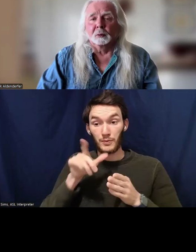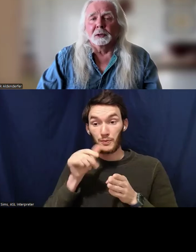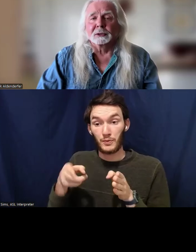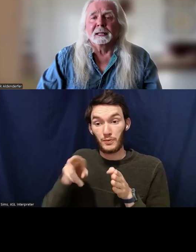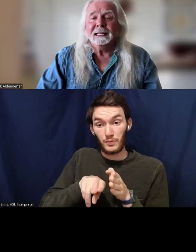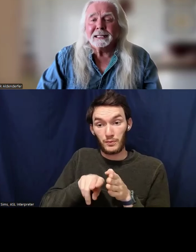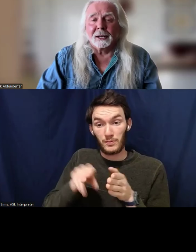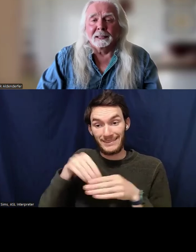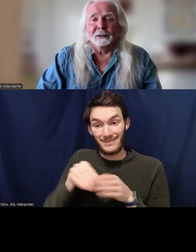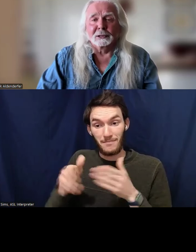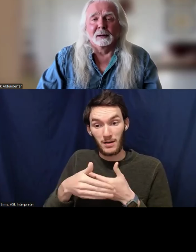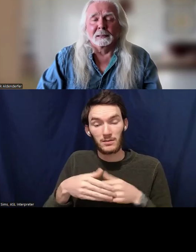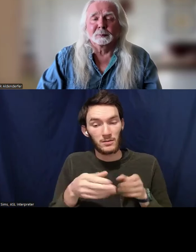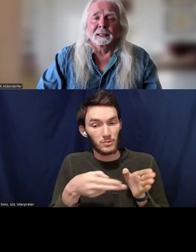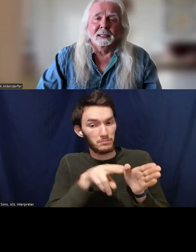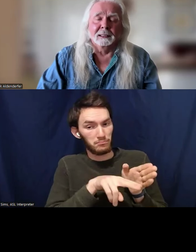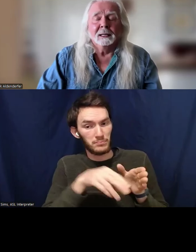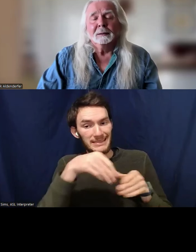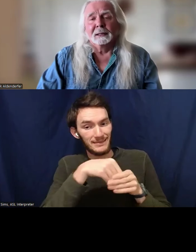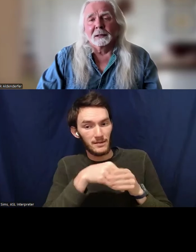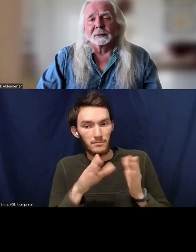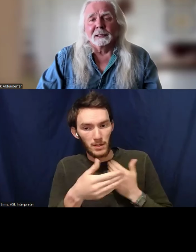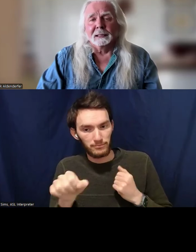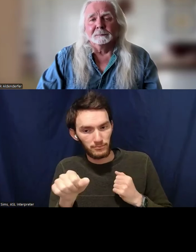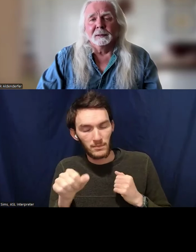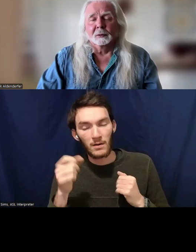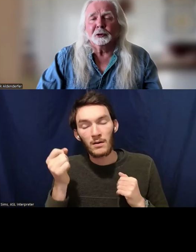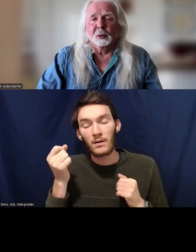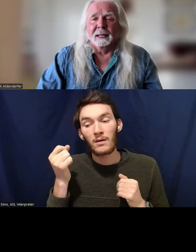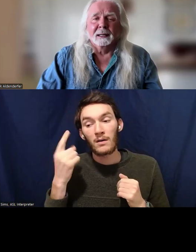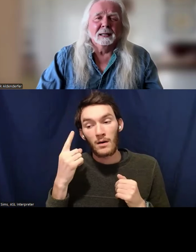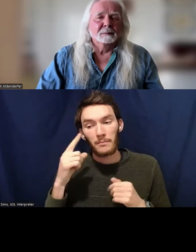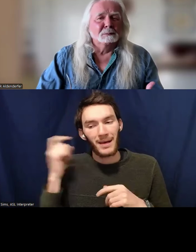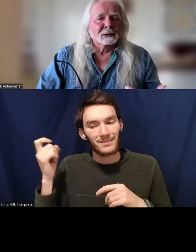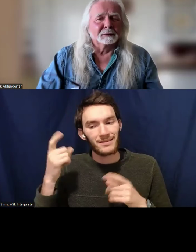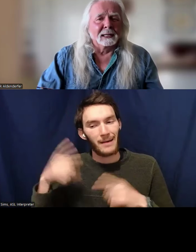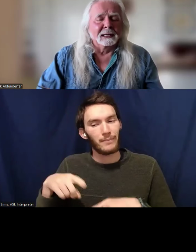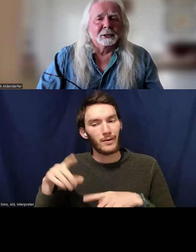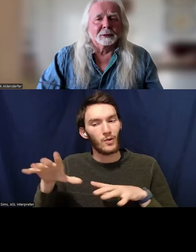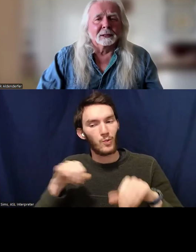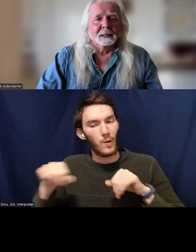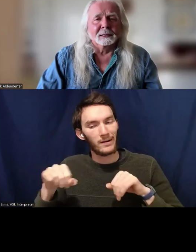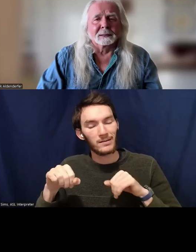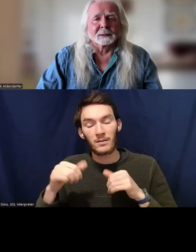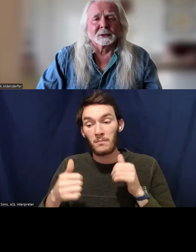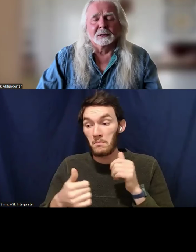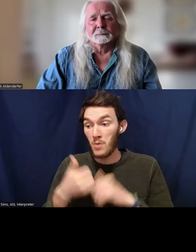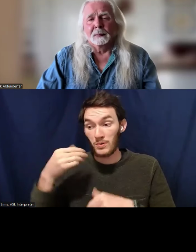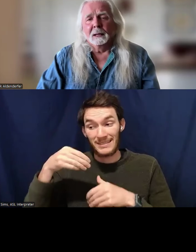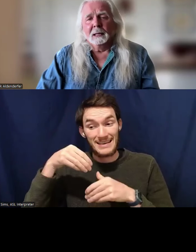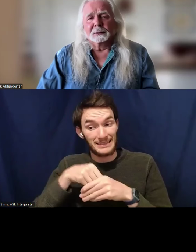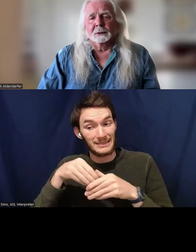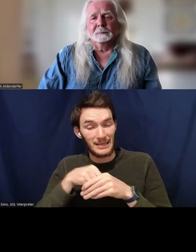here was inside this box, but again, because of the earthquake, much of that interior context is